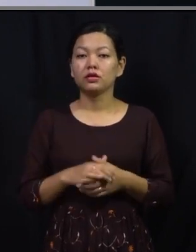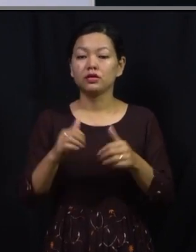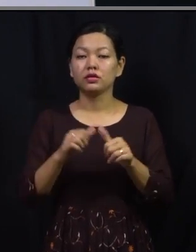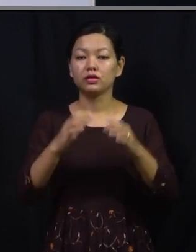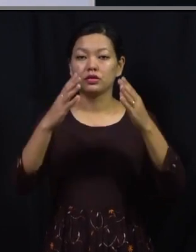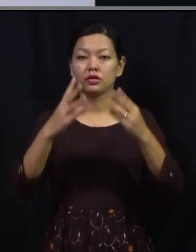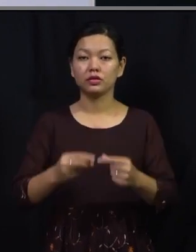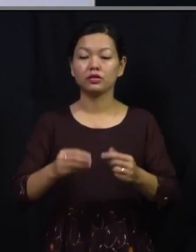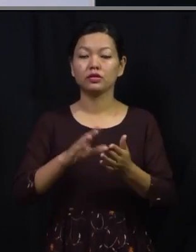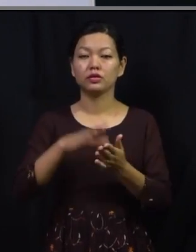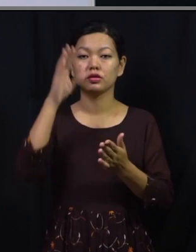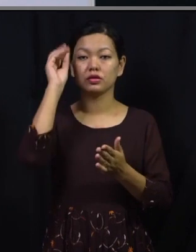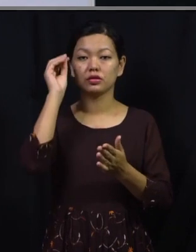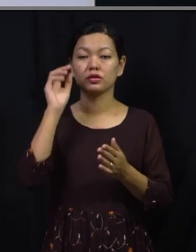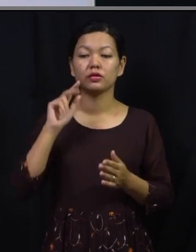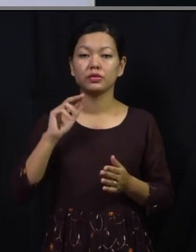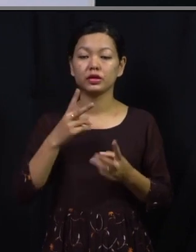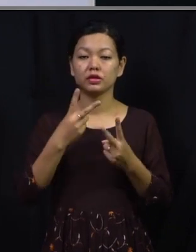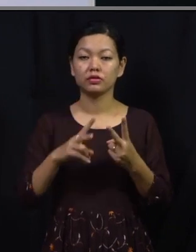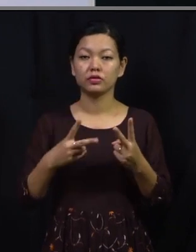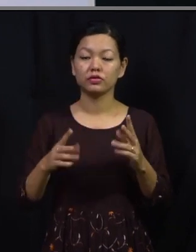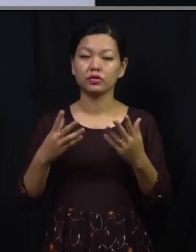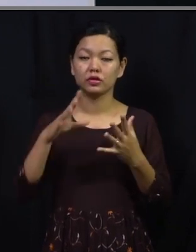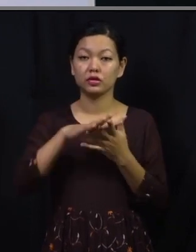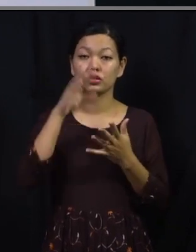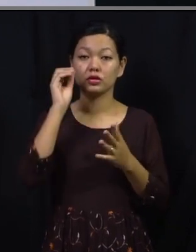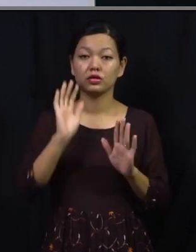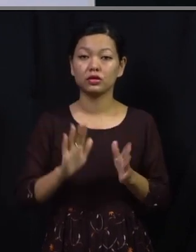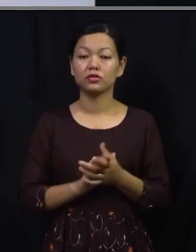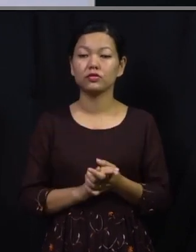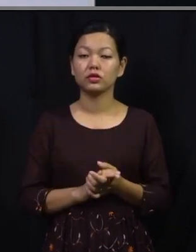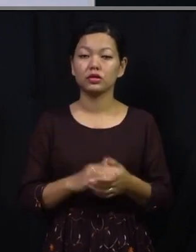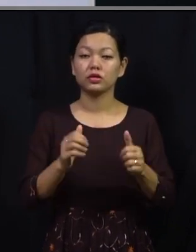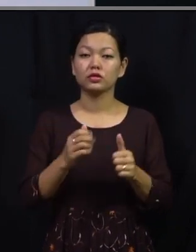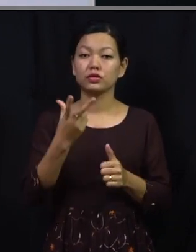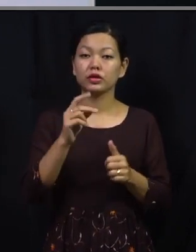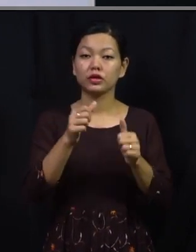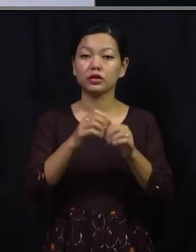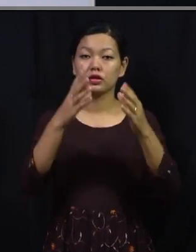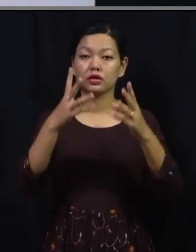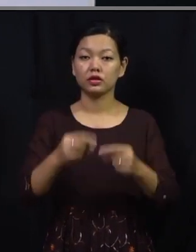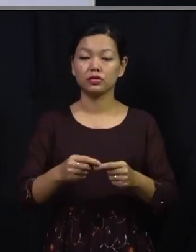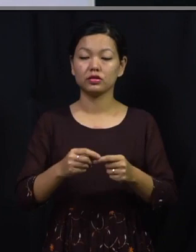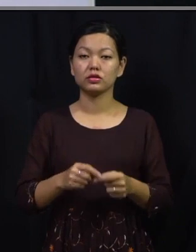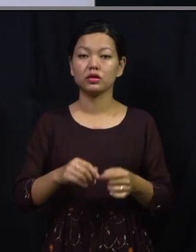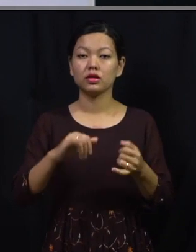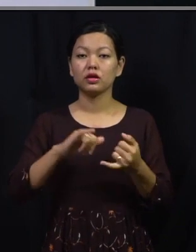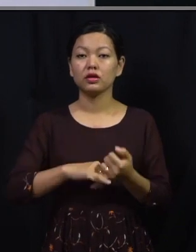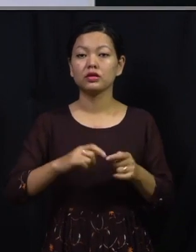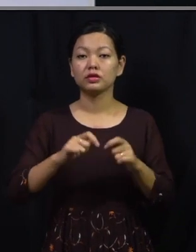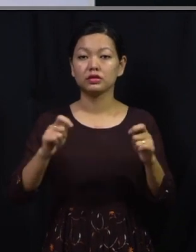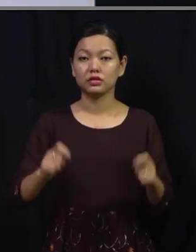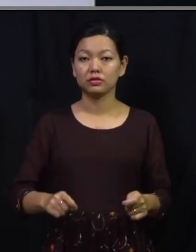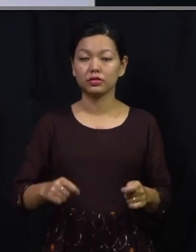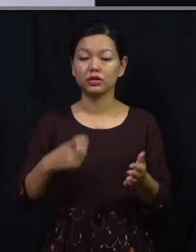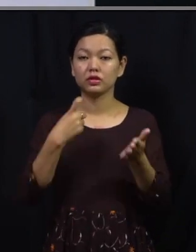accountancy. We have also learned the meaning of accountancy. Accountancy is the systematic record of accounting, and the sequential steps,